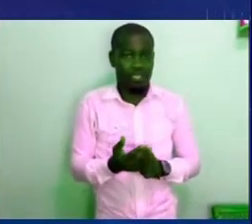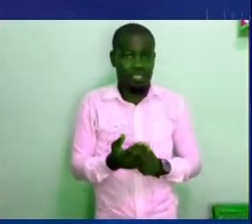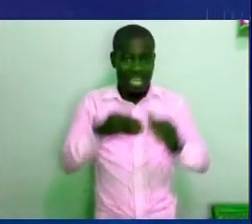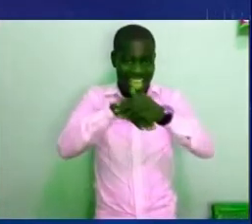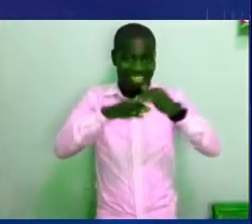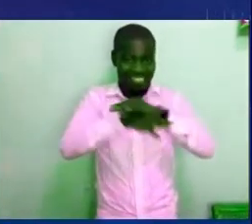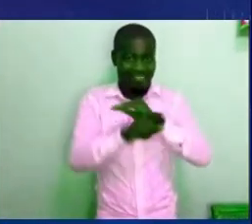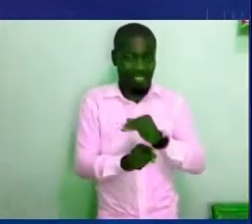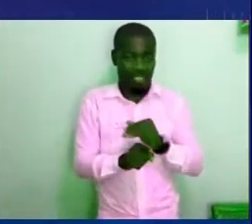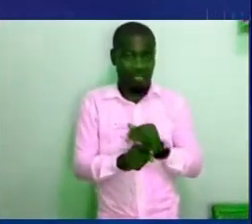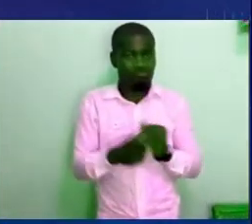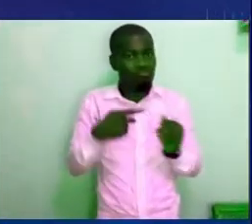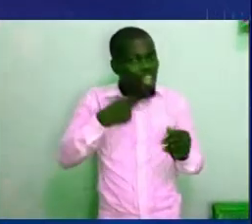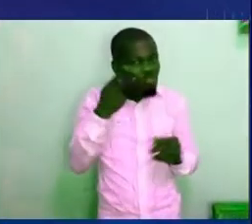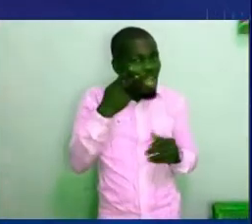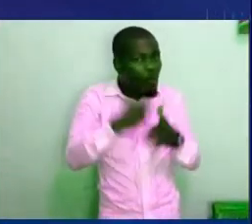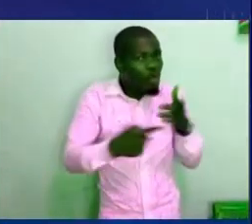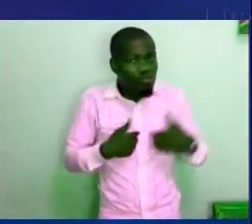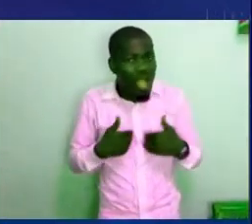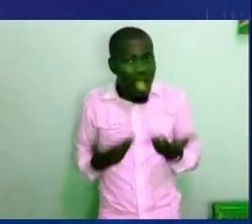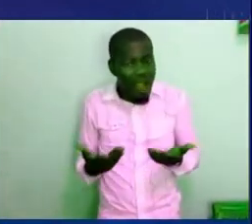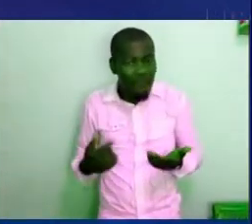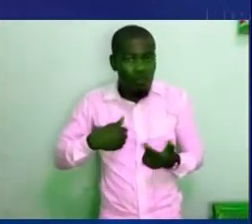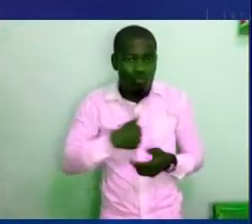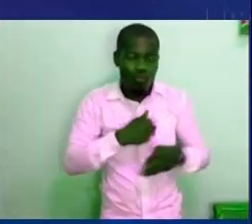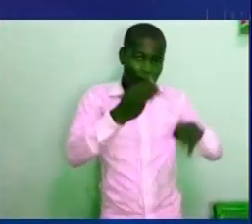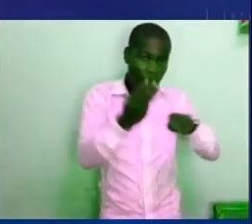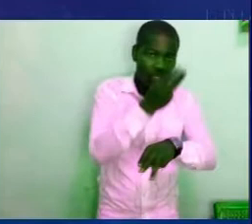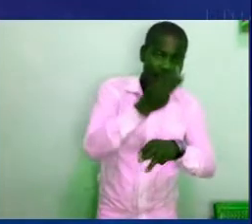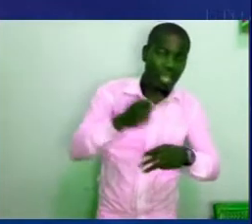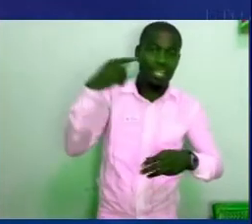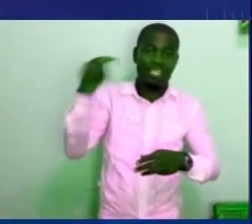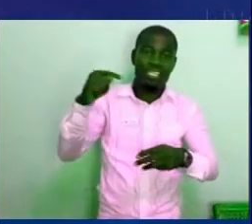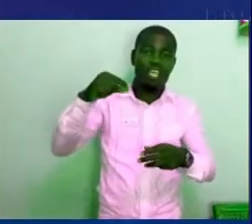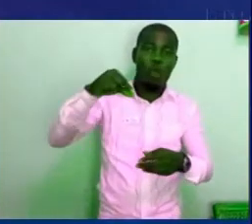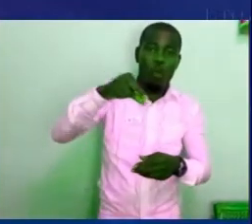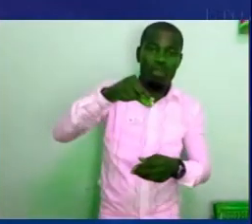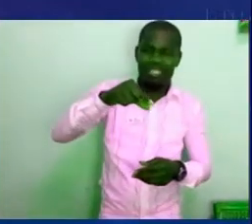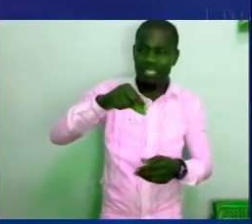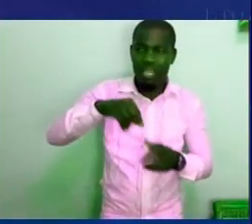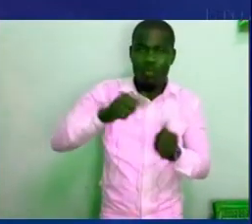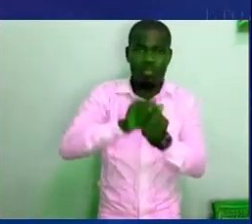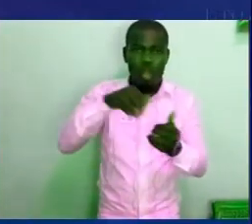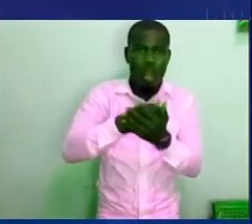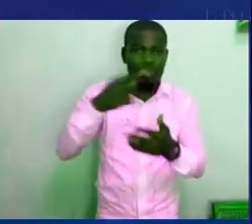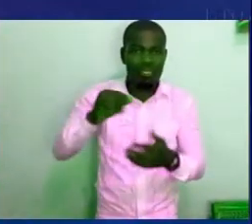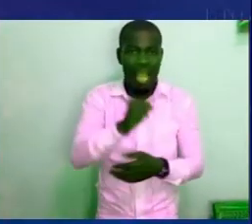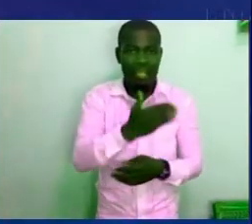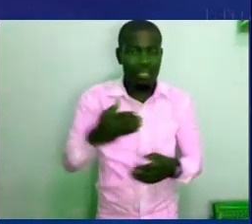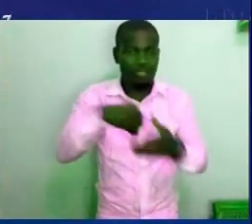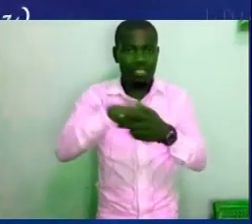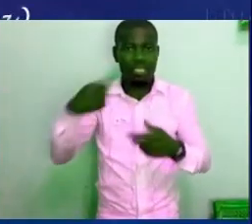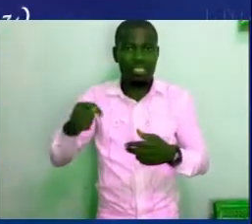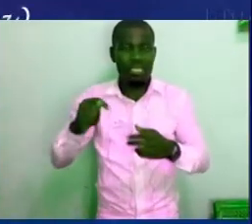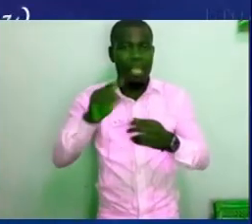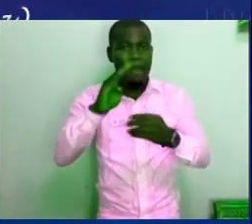3 by these entries in this bracket. Let's look at what we have. We multiply the quantity